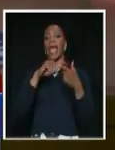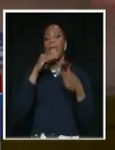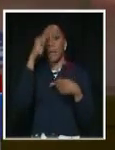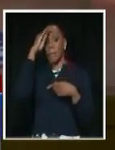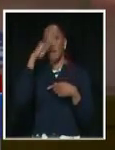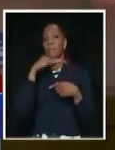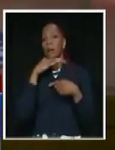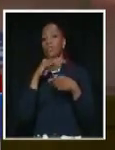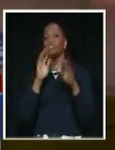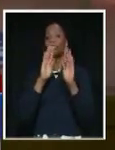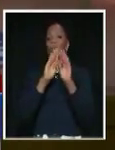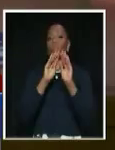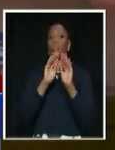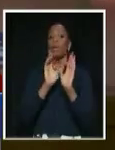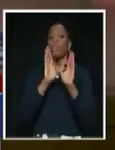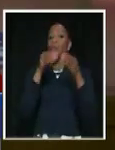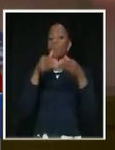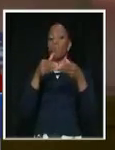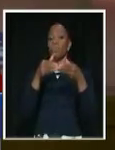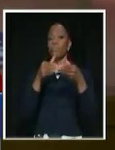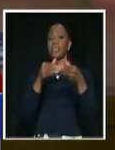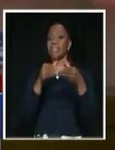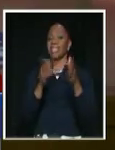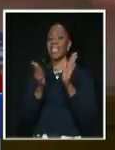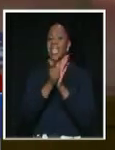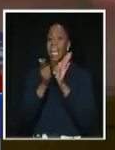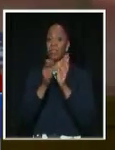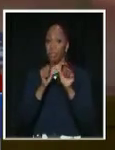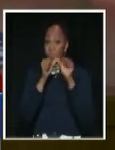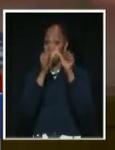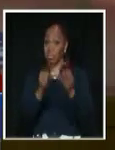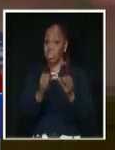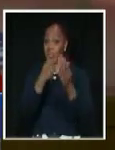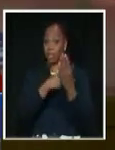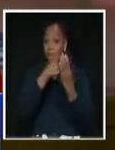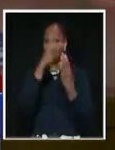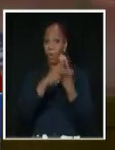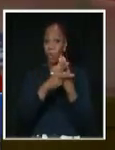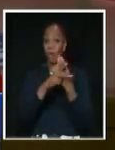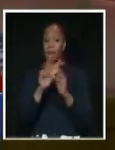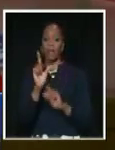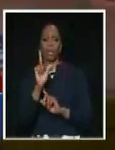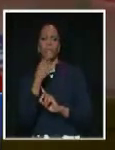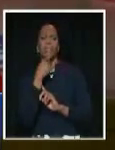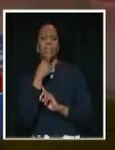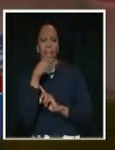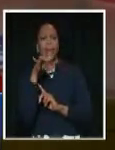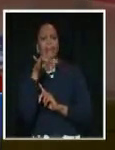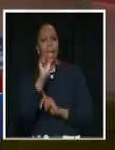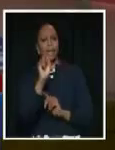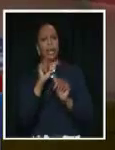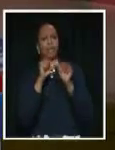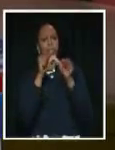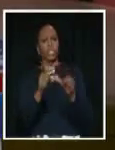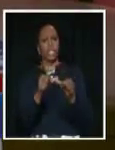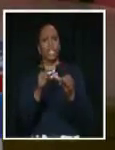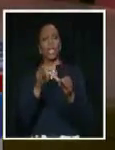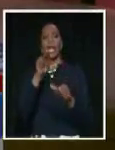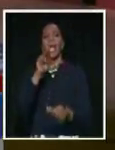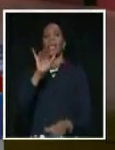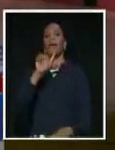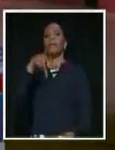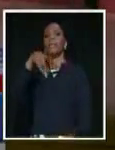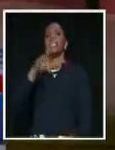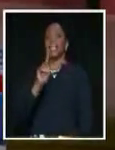safe. Would you continue that program? Yes, I would continue that program. The NYPD and Commissioner Ray Kelly, when